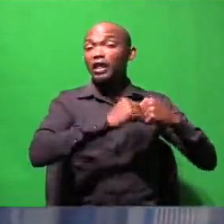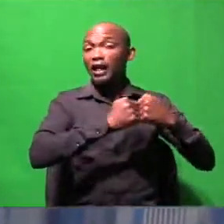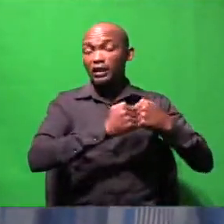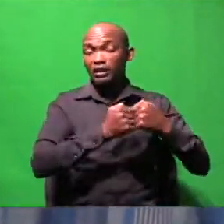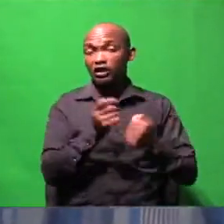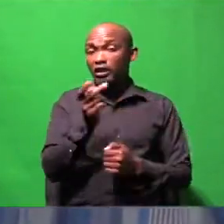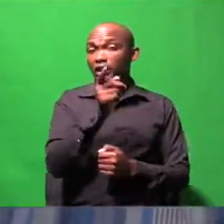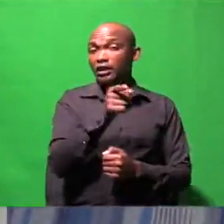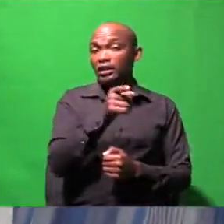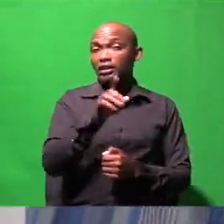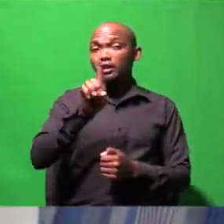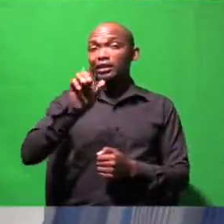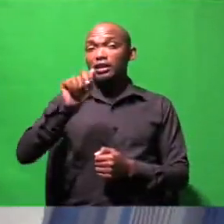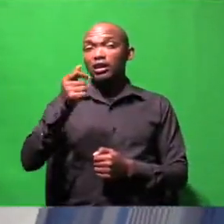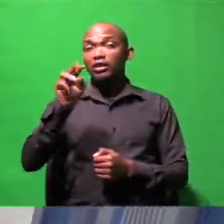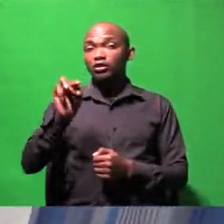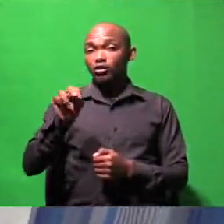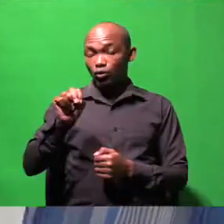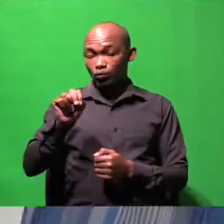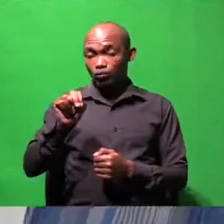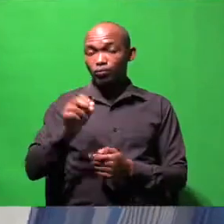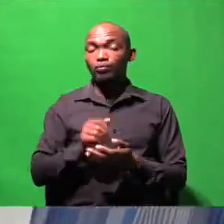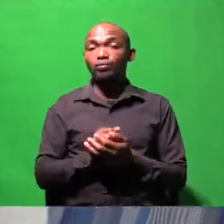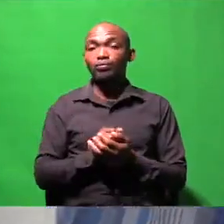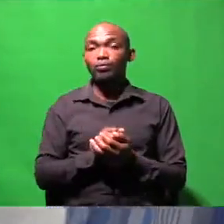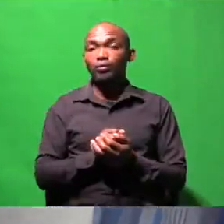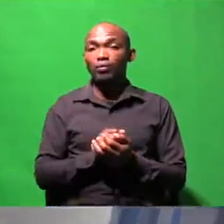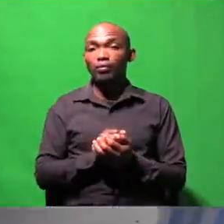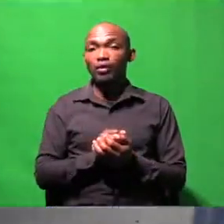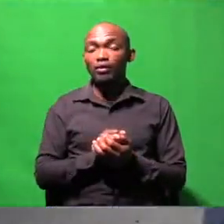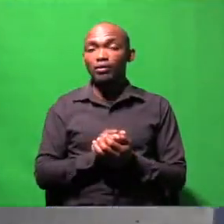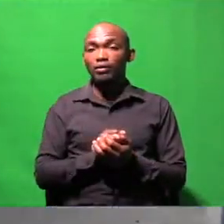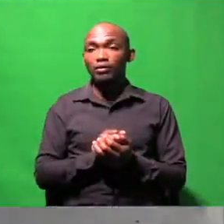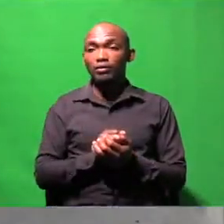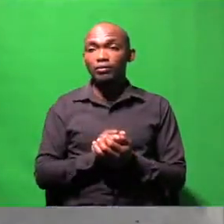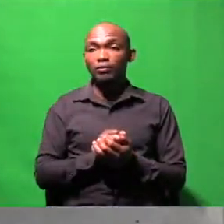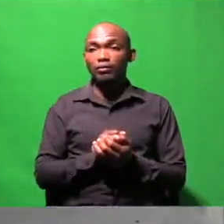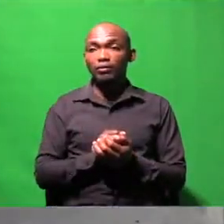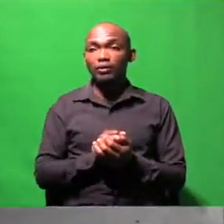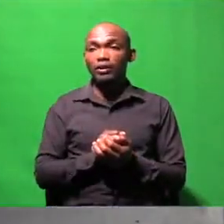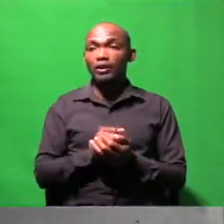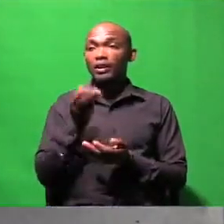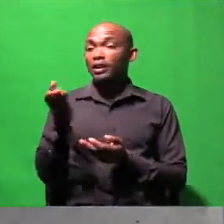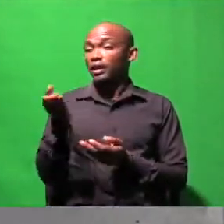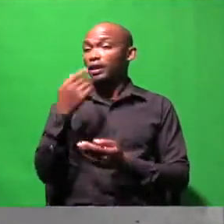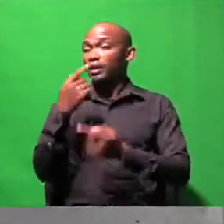that postulate of Dalton atomic theory. So here we are talking